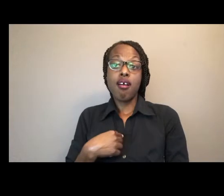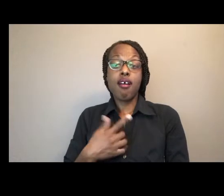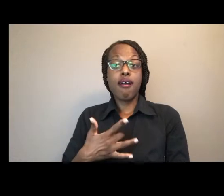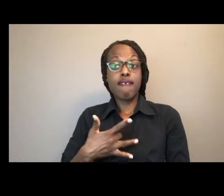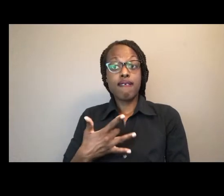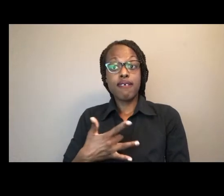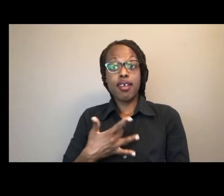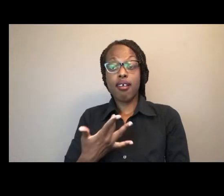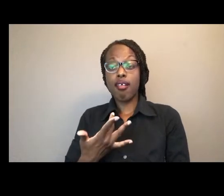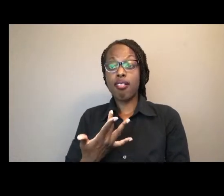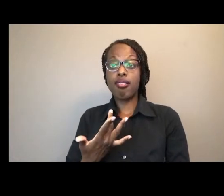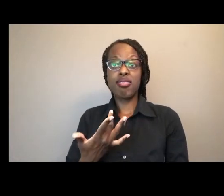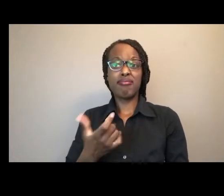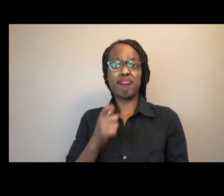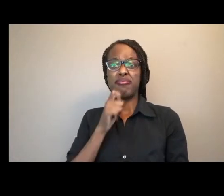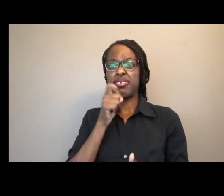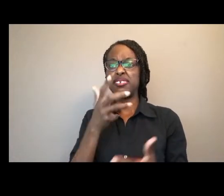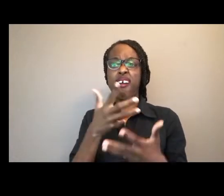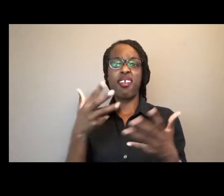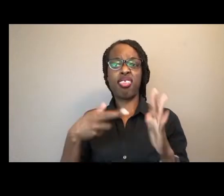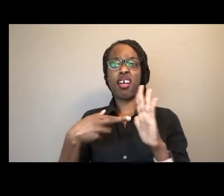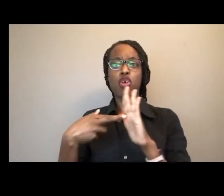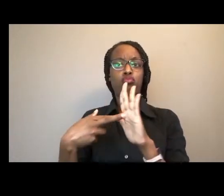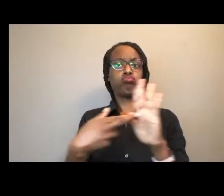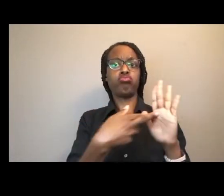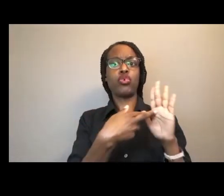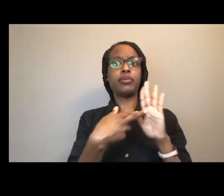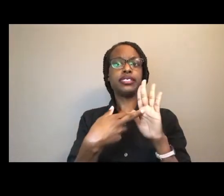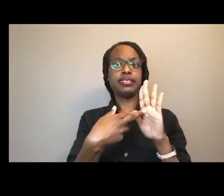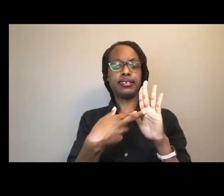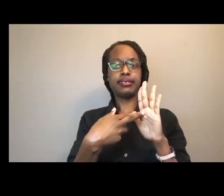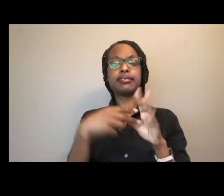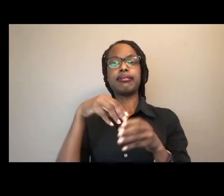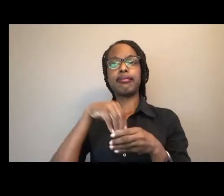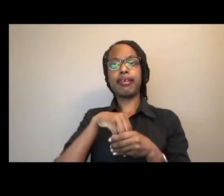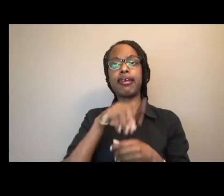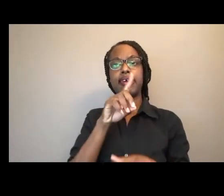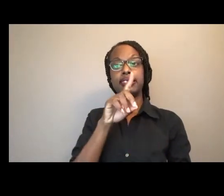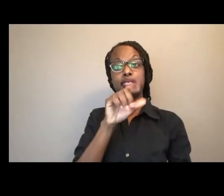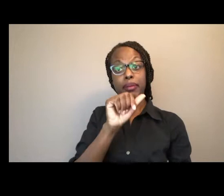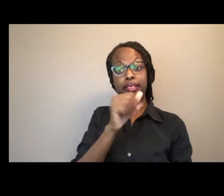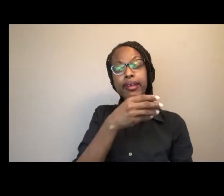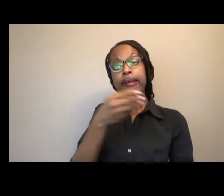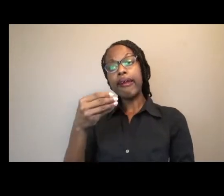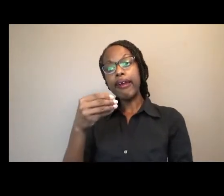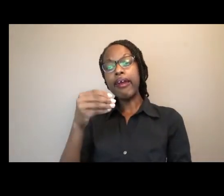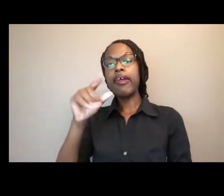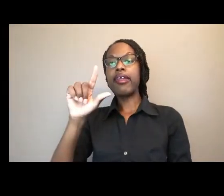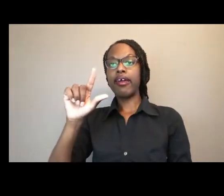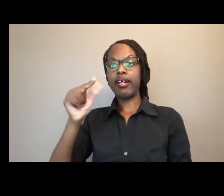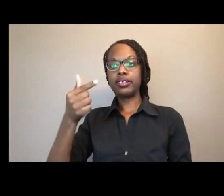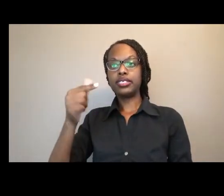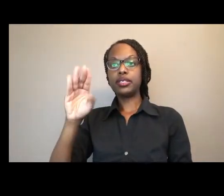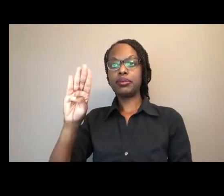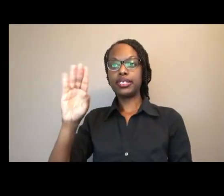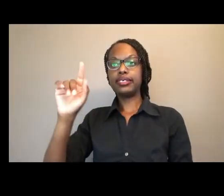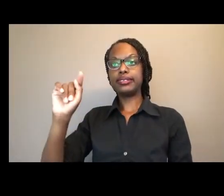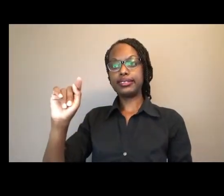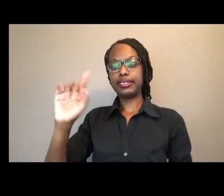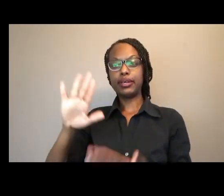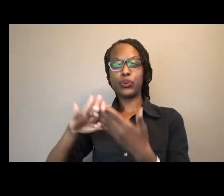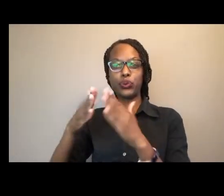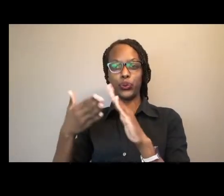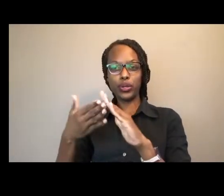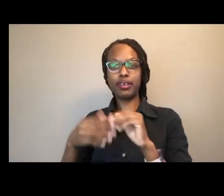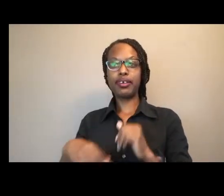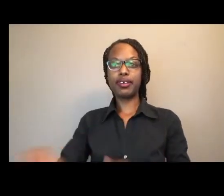there was not that much representation in the disability and disability people in the LGBTQ